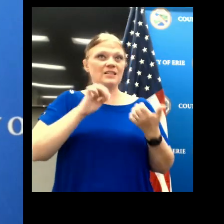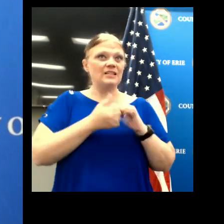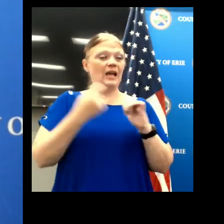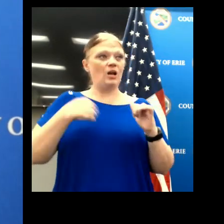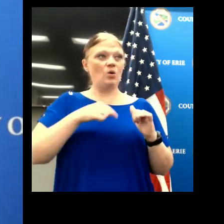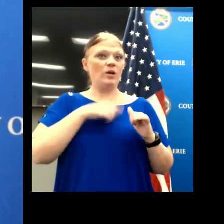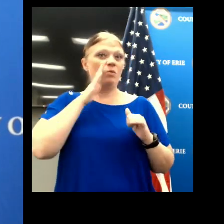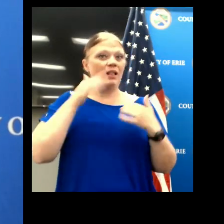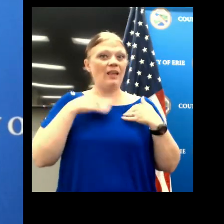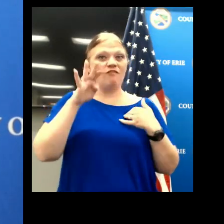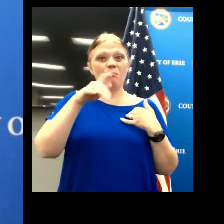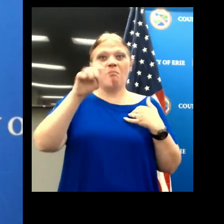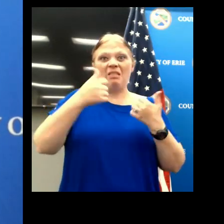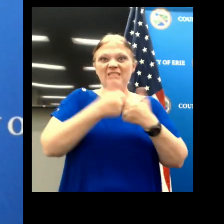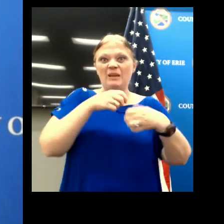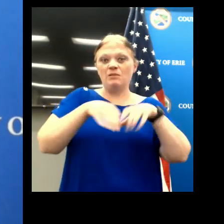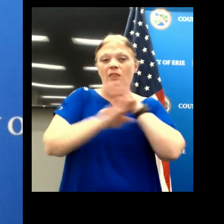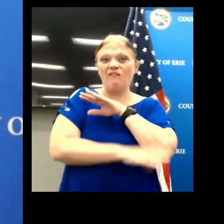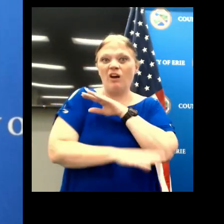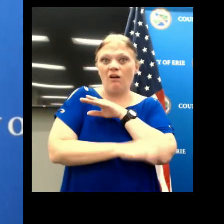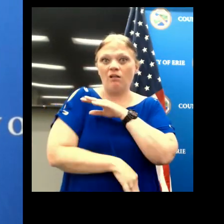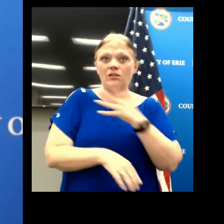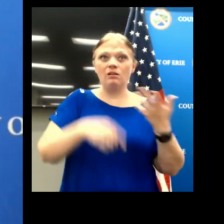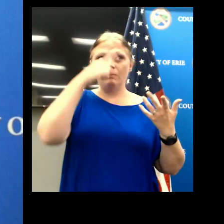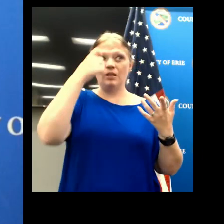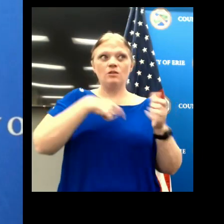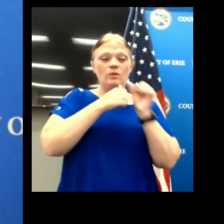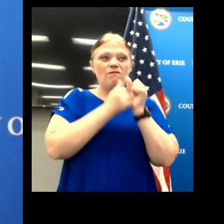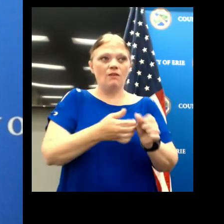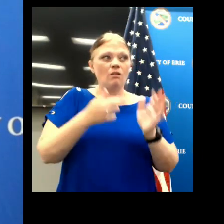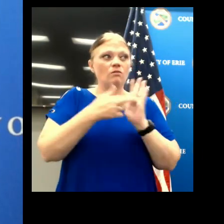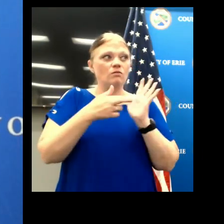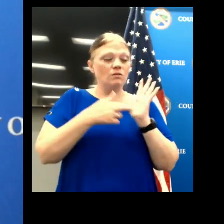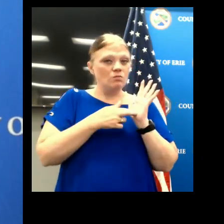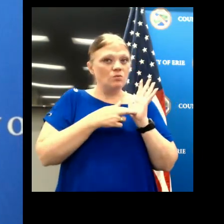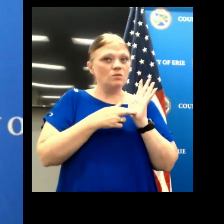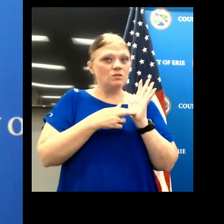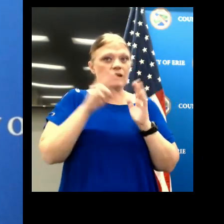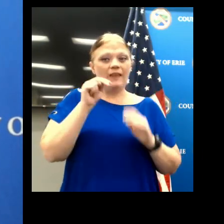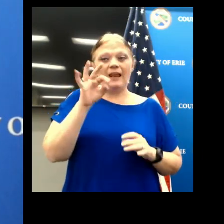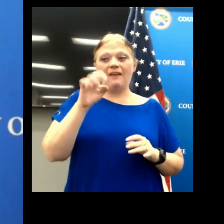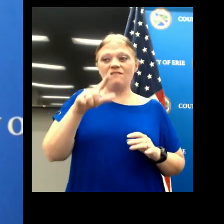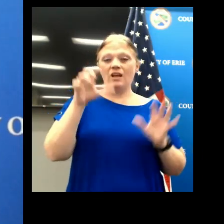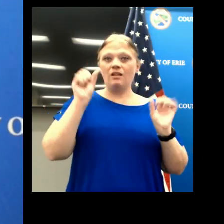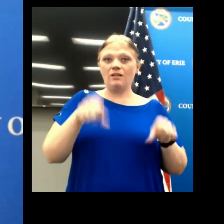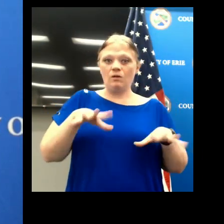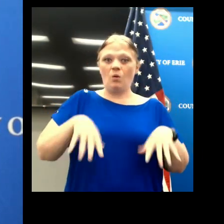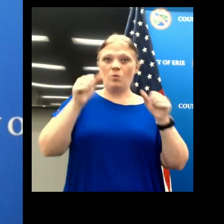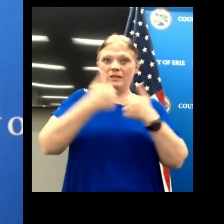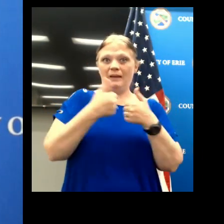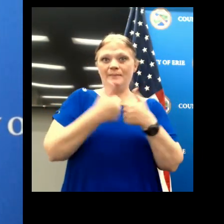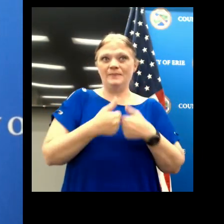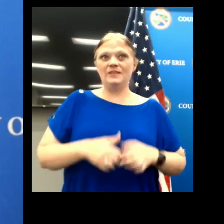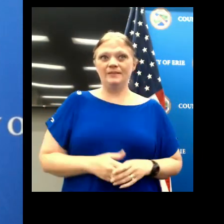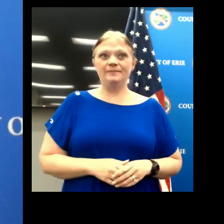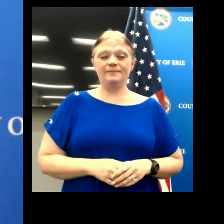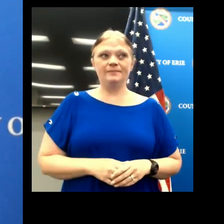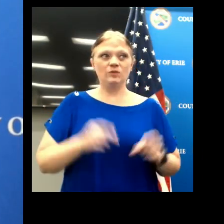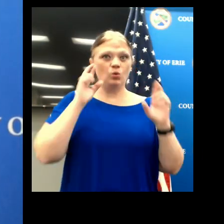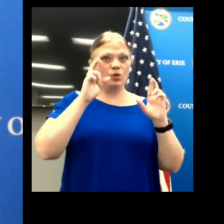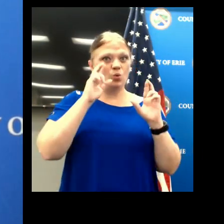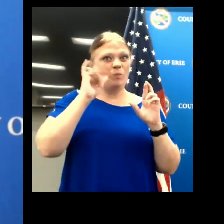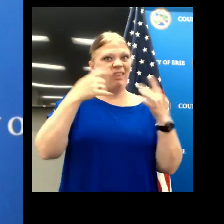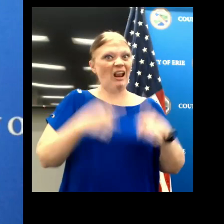having Bills games in the fall, is because we follow the rules and the NFL can actually hold its games. Let's hope that